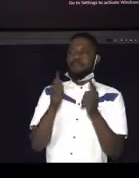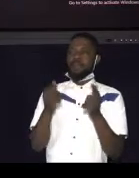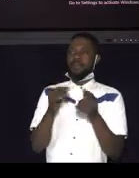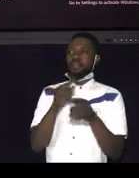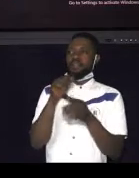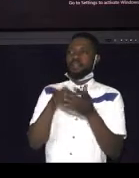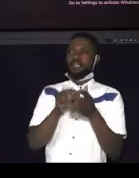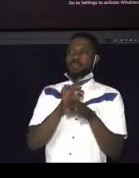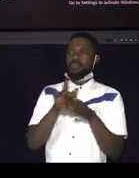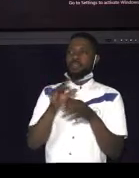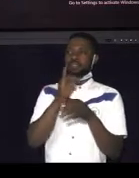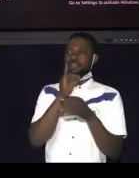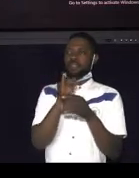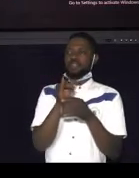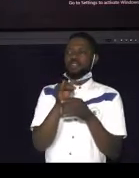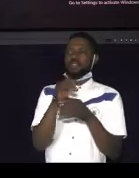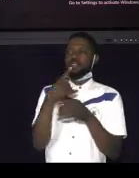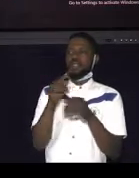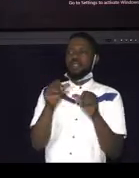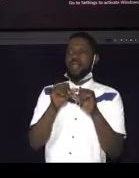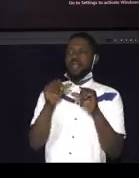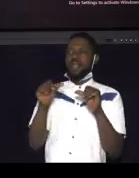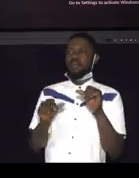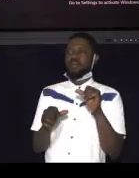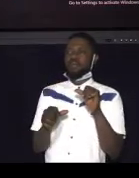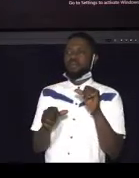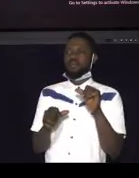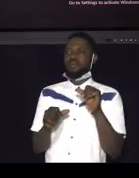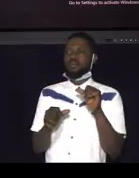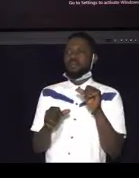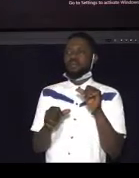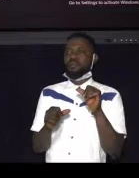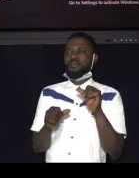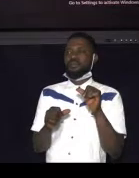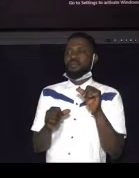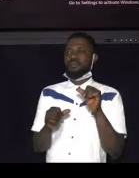space again is the angle.